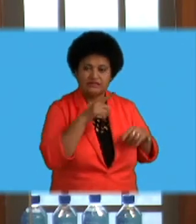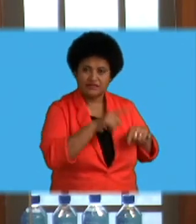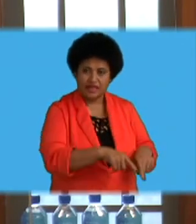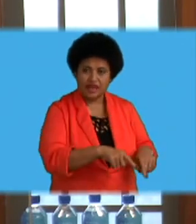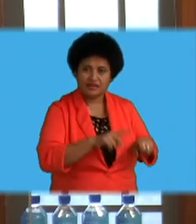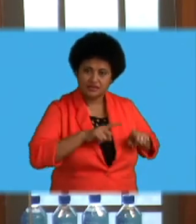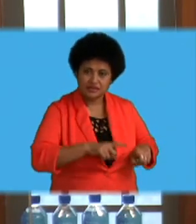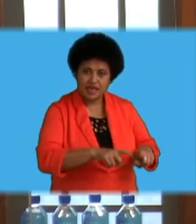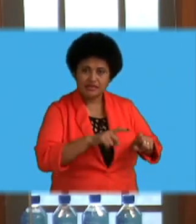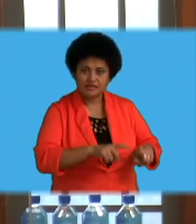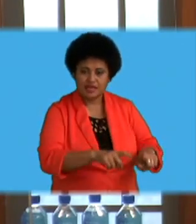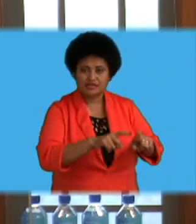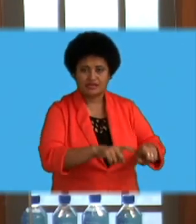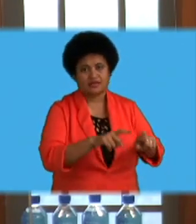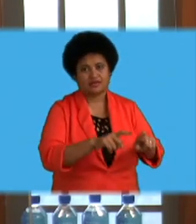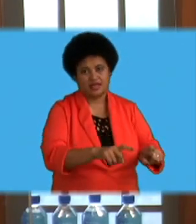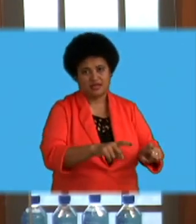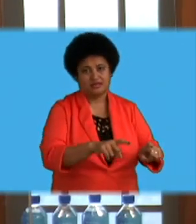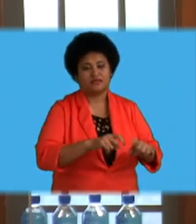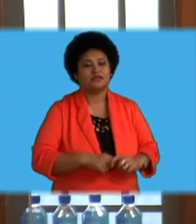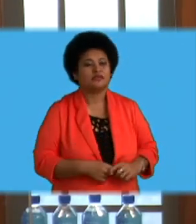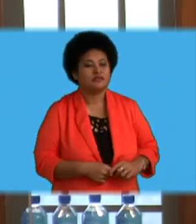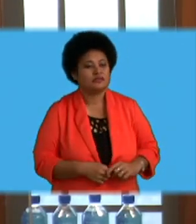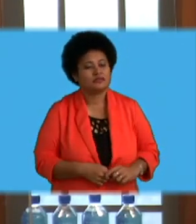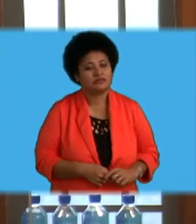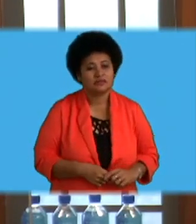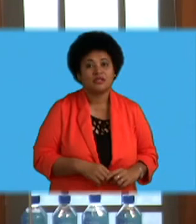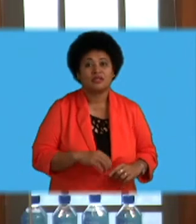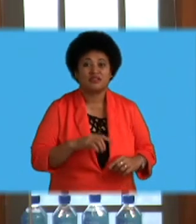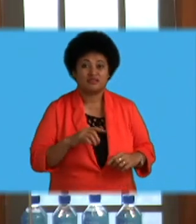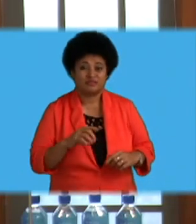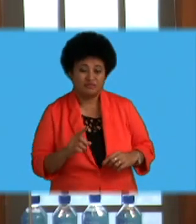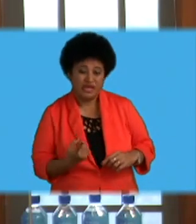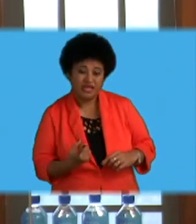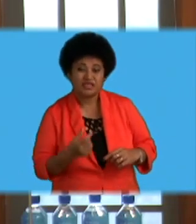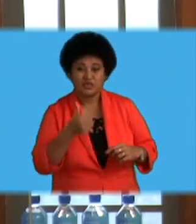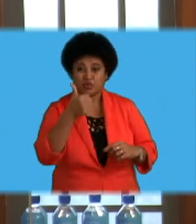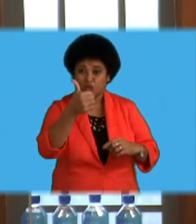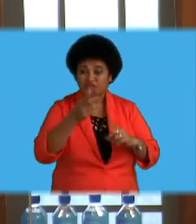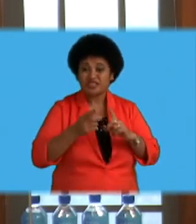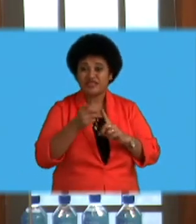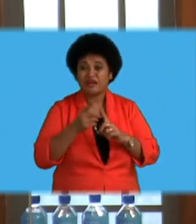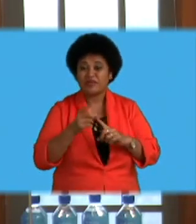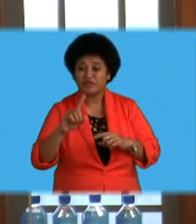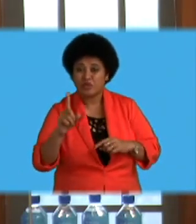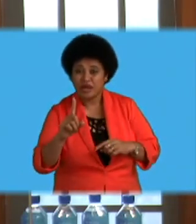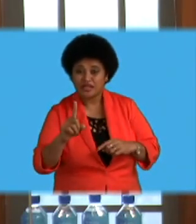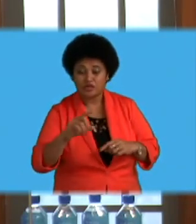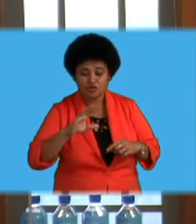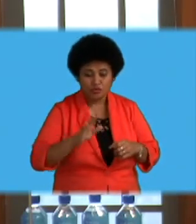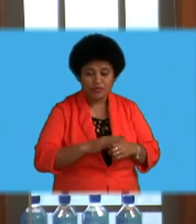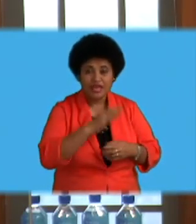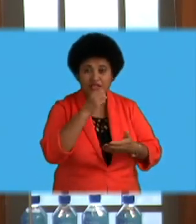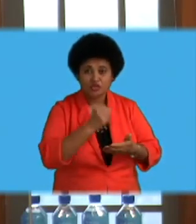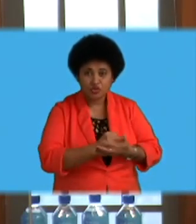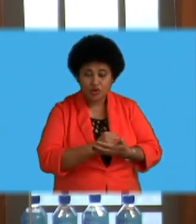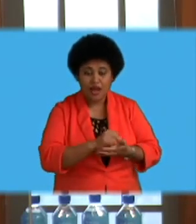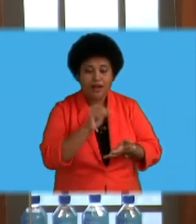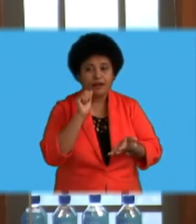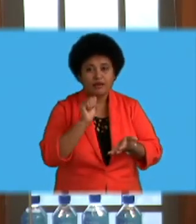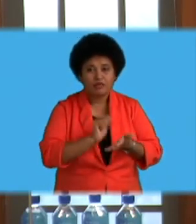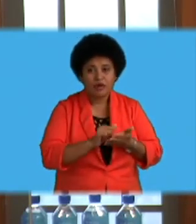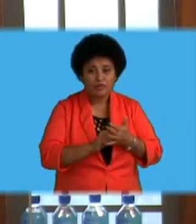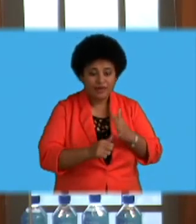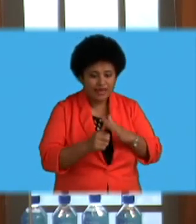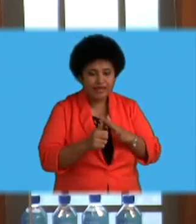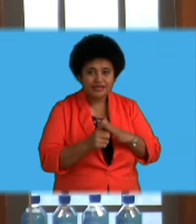living in. And good development should ensure that proper access, sizes of